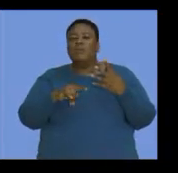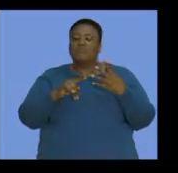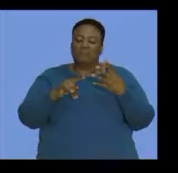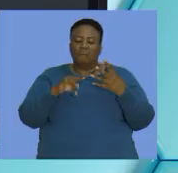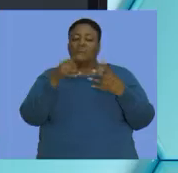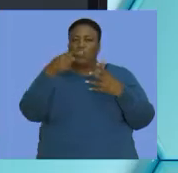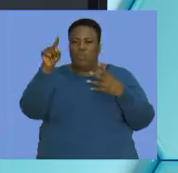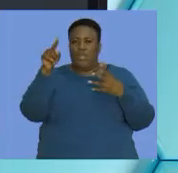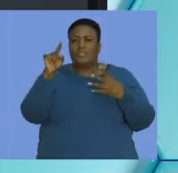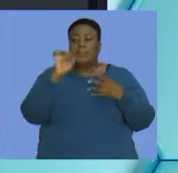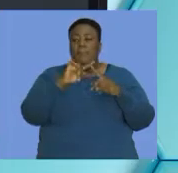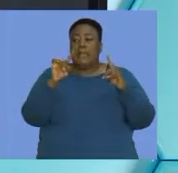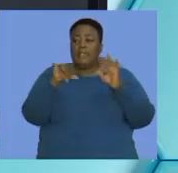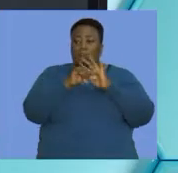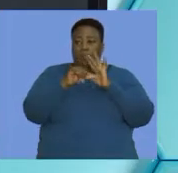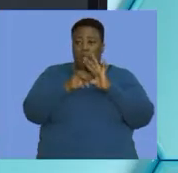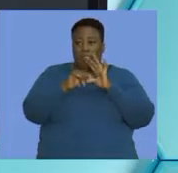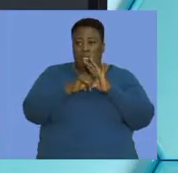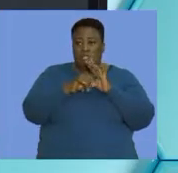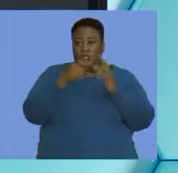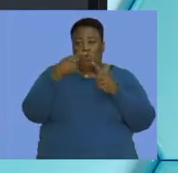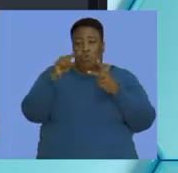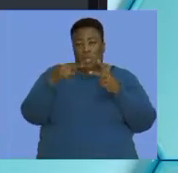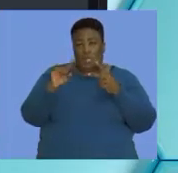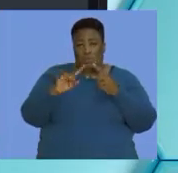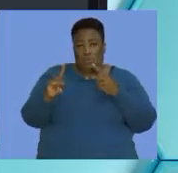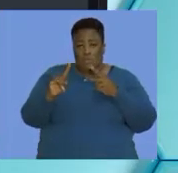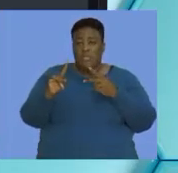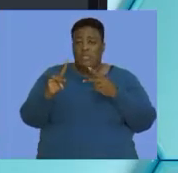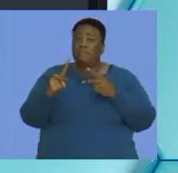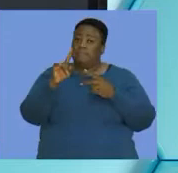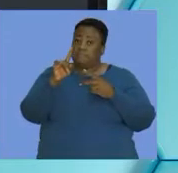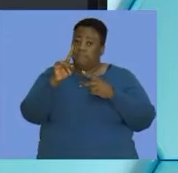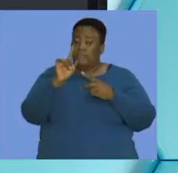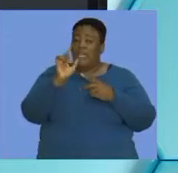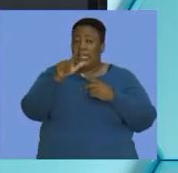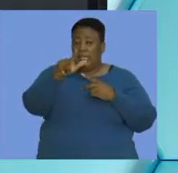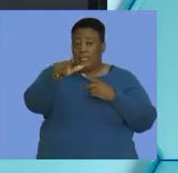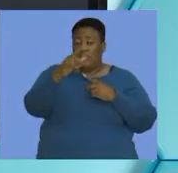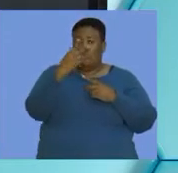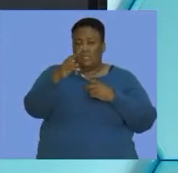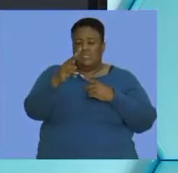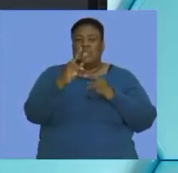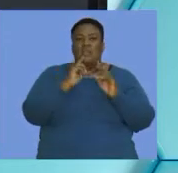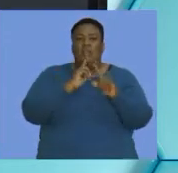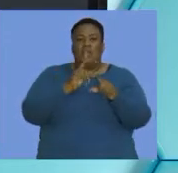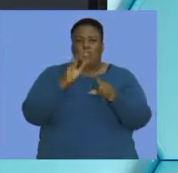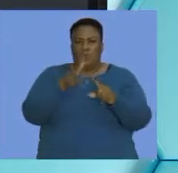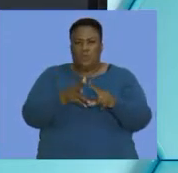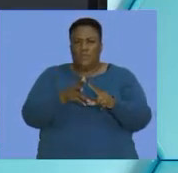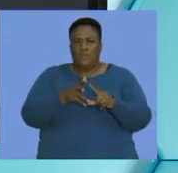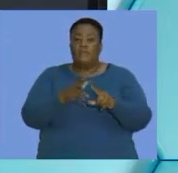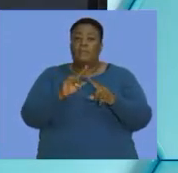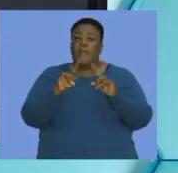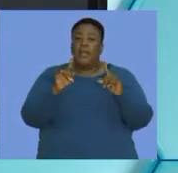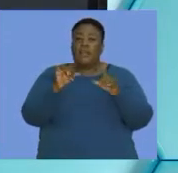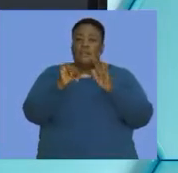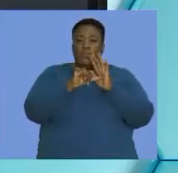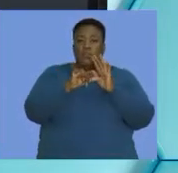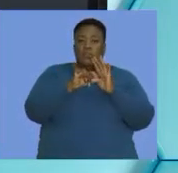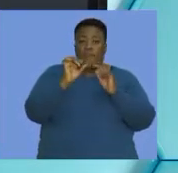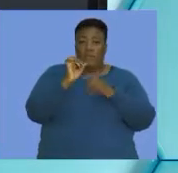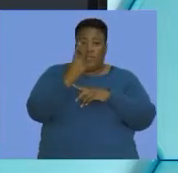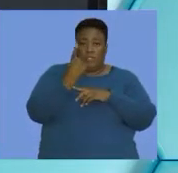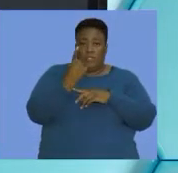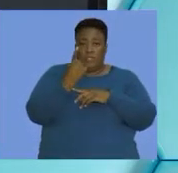this. And I think it's important for you to tune into the lesson. Let's try and understand what the impact is on biodiversity and